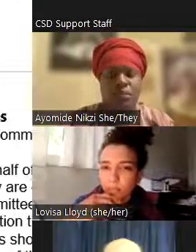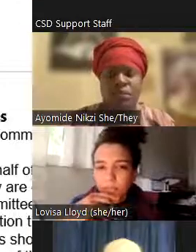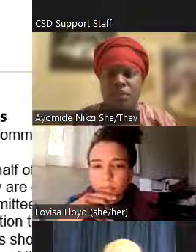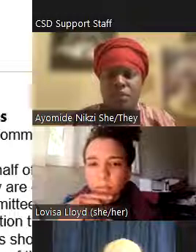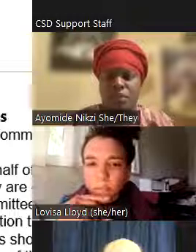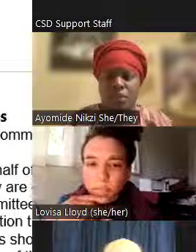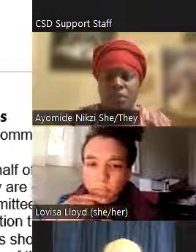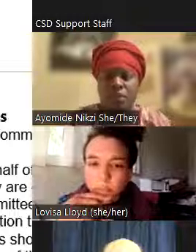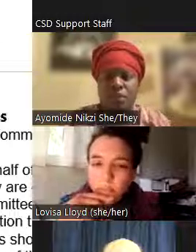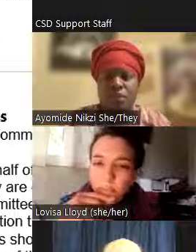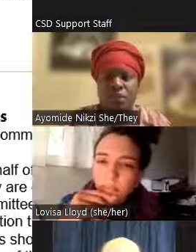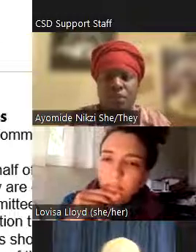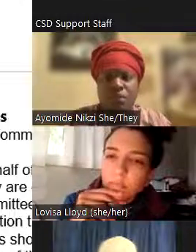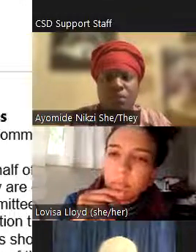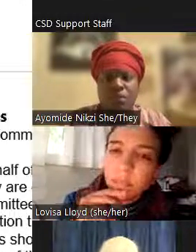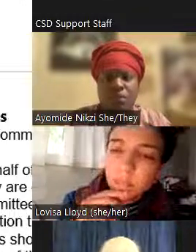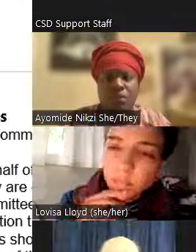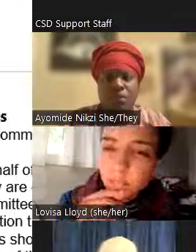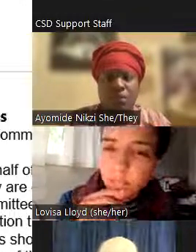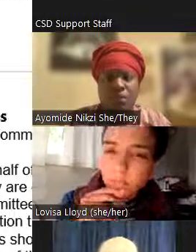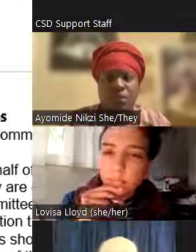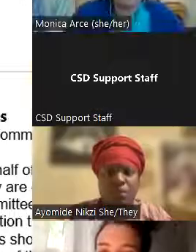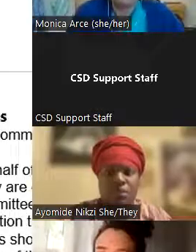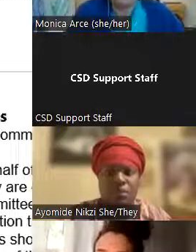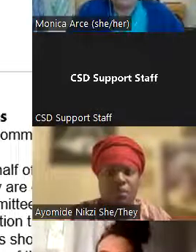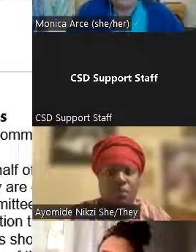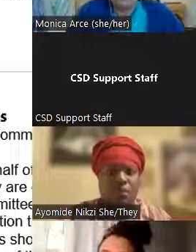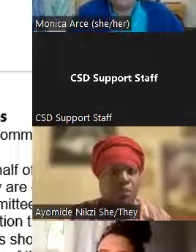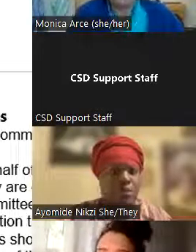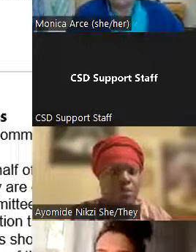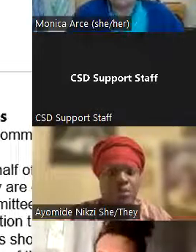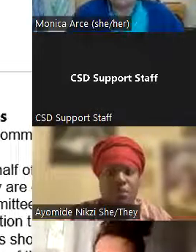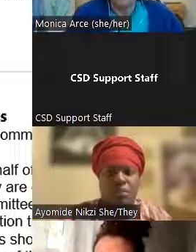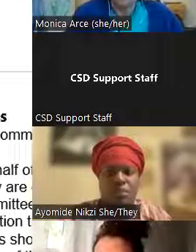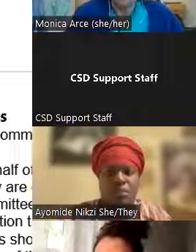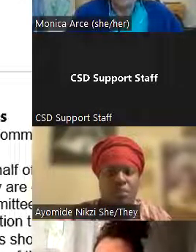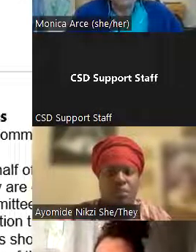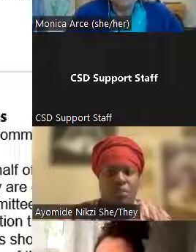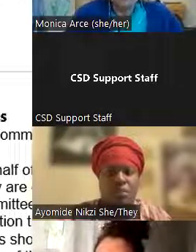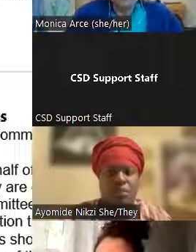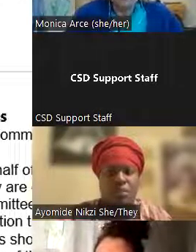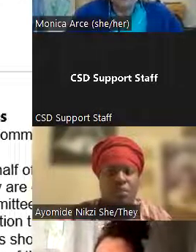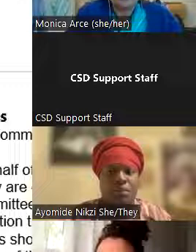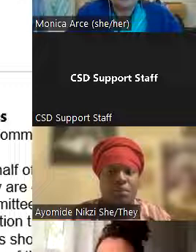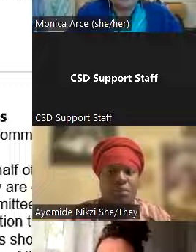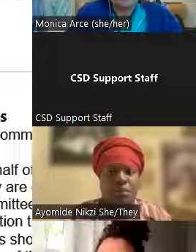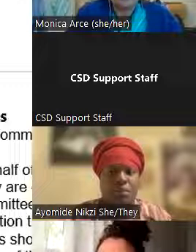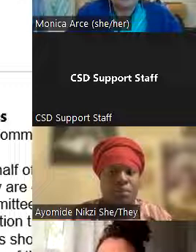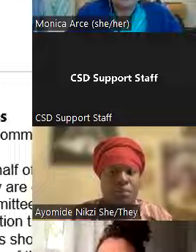I don't understand this, that I just don't understand what we're getting at, what you're trying to get at and the purpose of